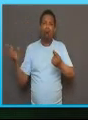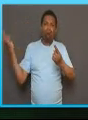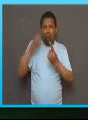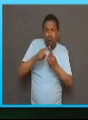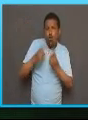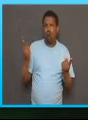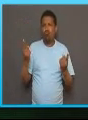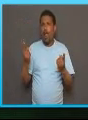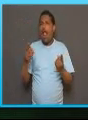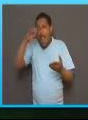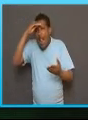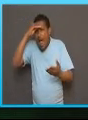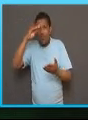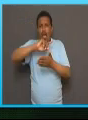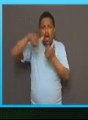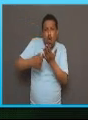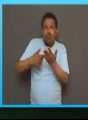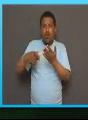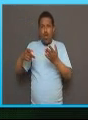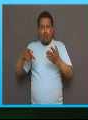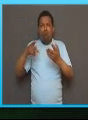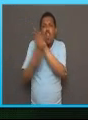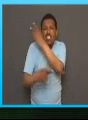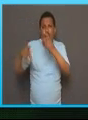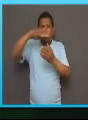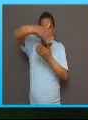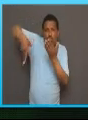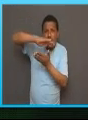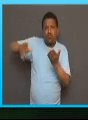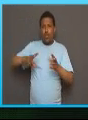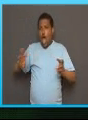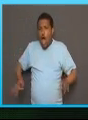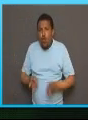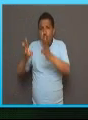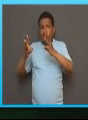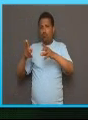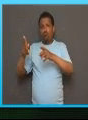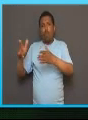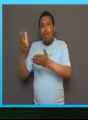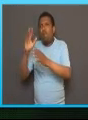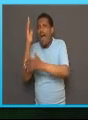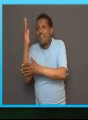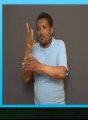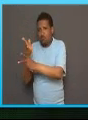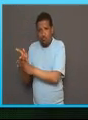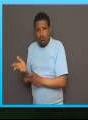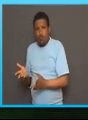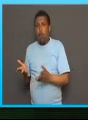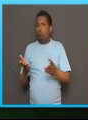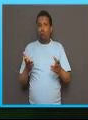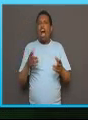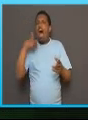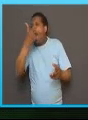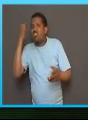political boundaries, roads, parks, and other natural features,